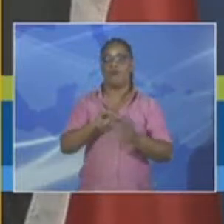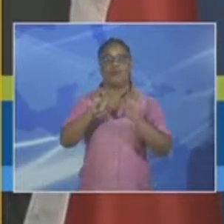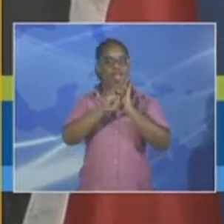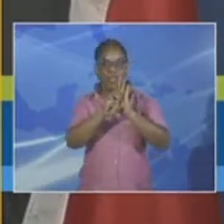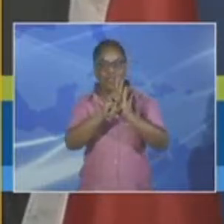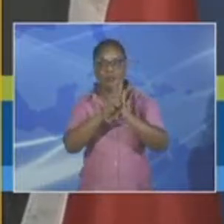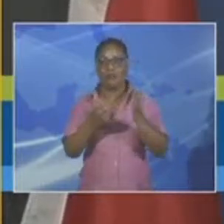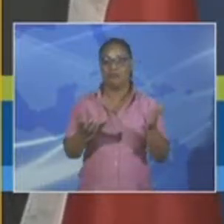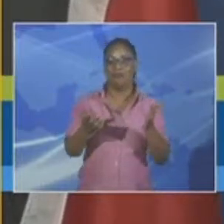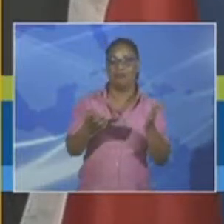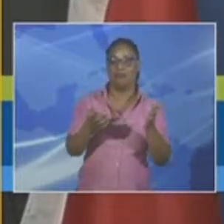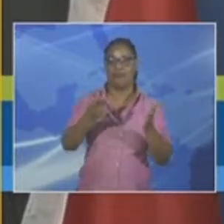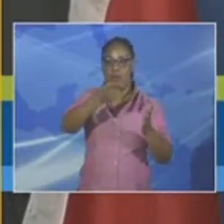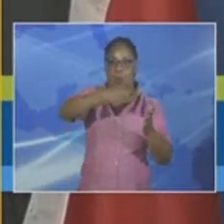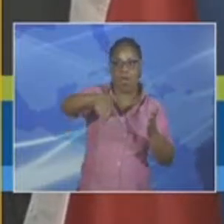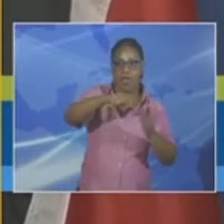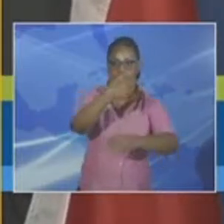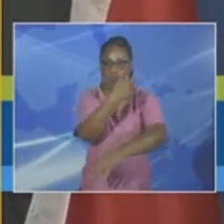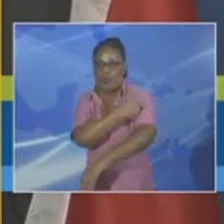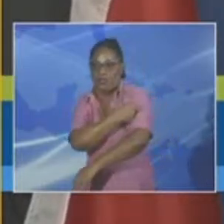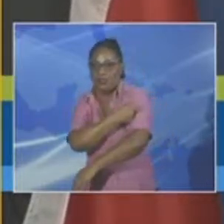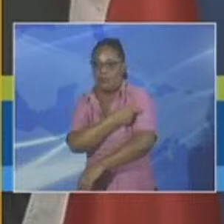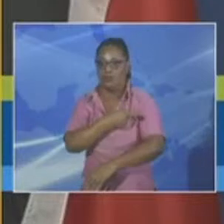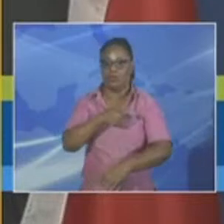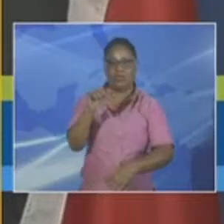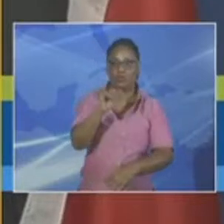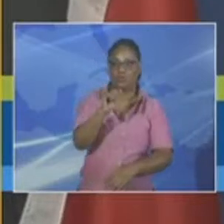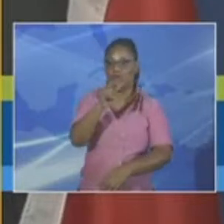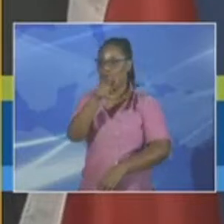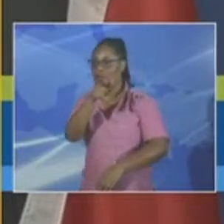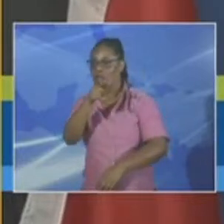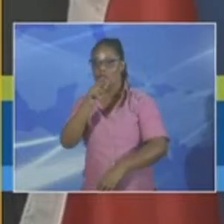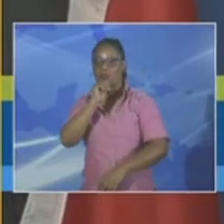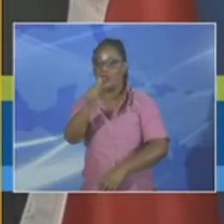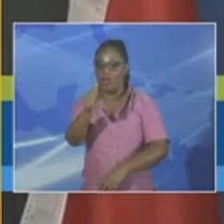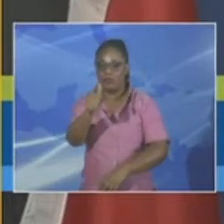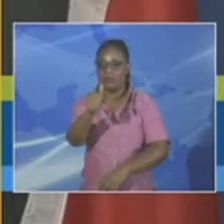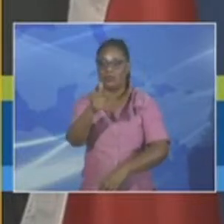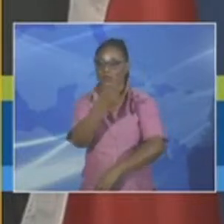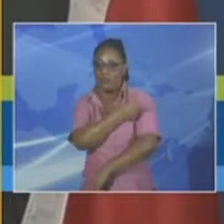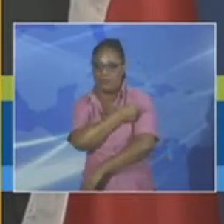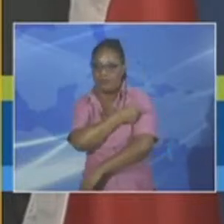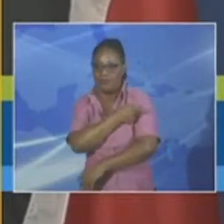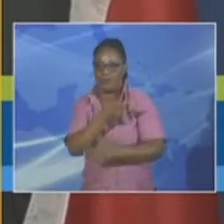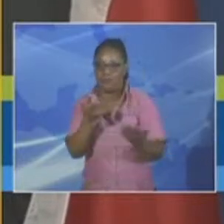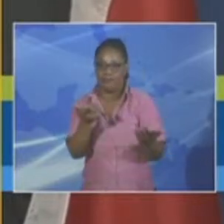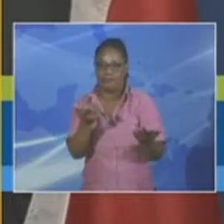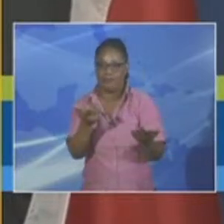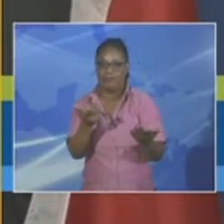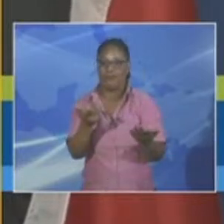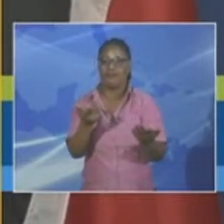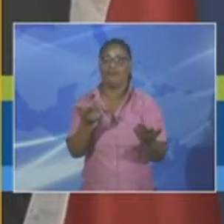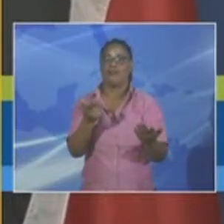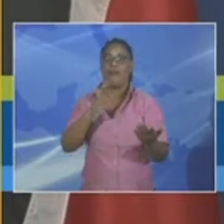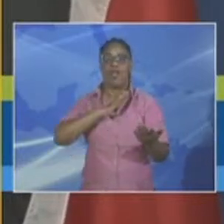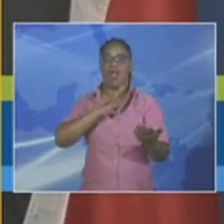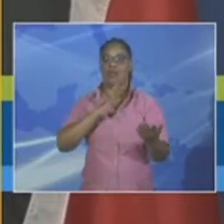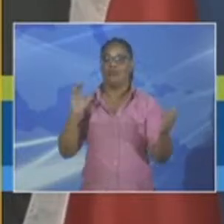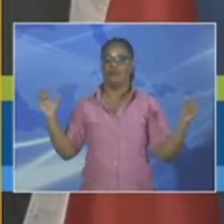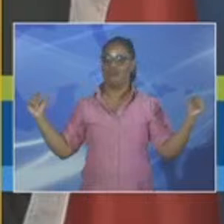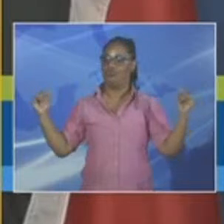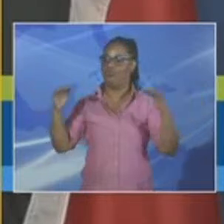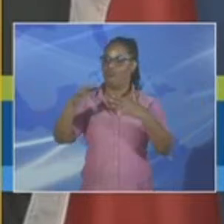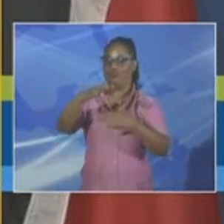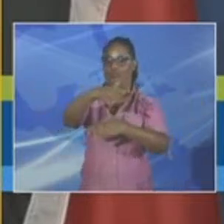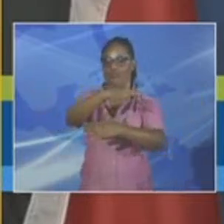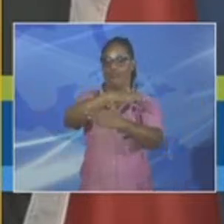people and the safe zone arrangements, all of that will go. And we now, as a population of 1.3